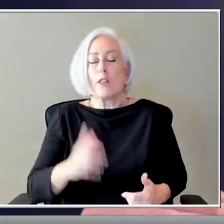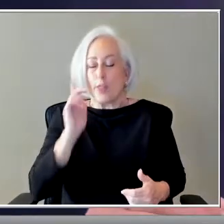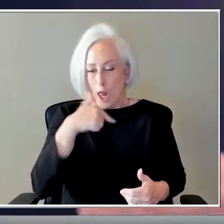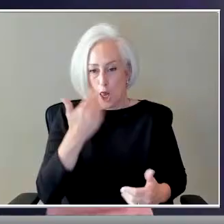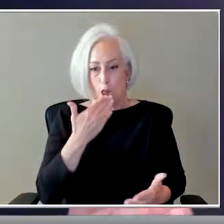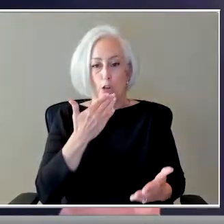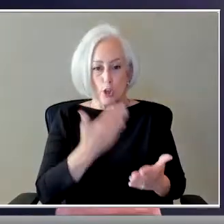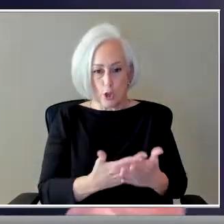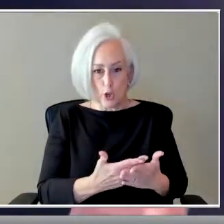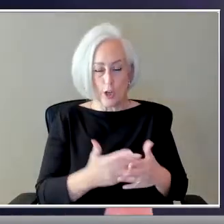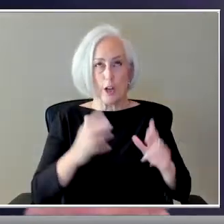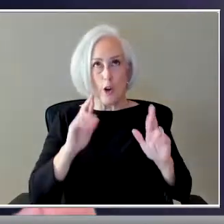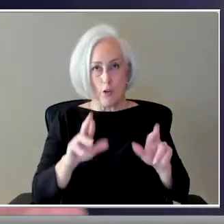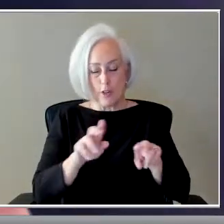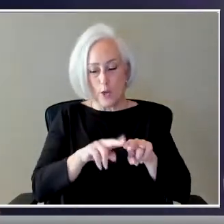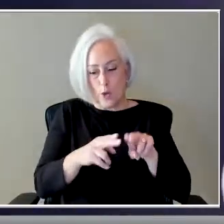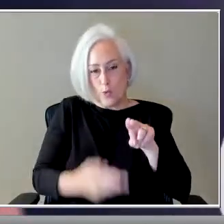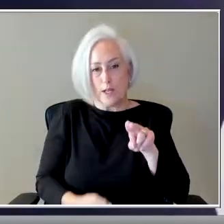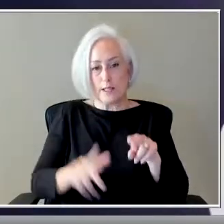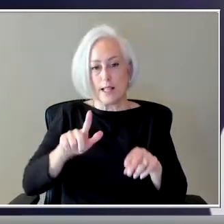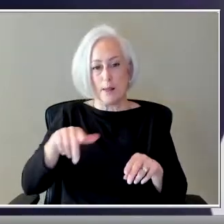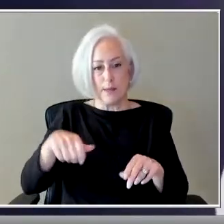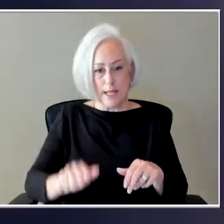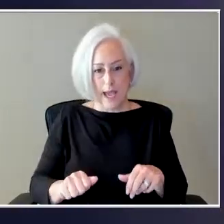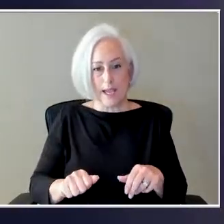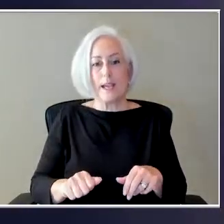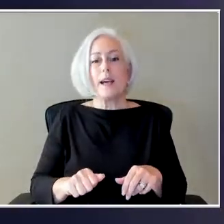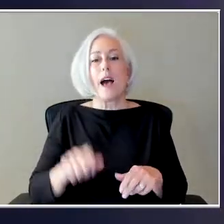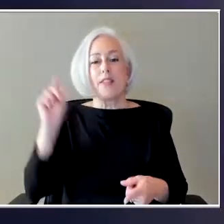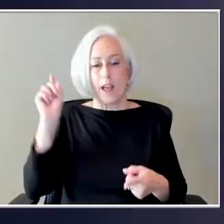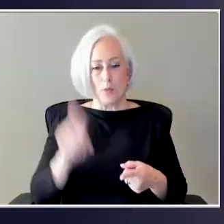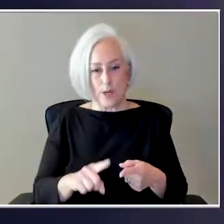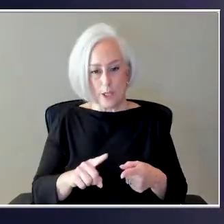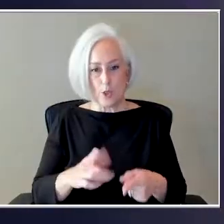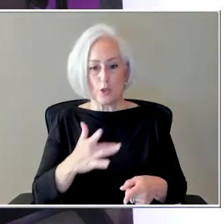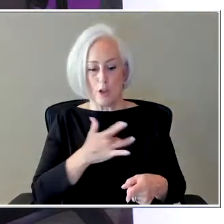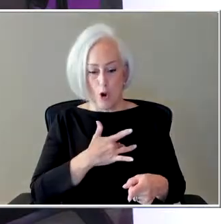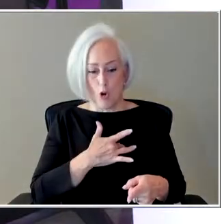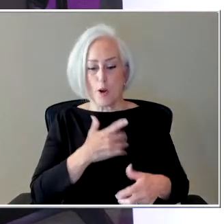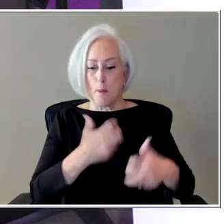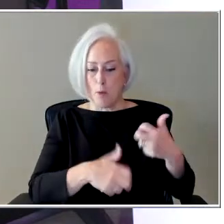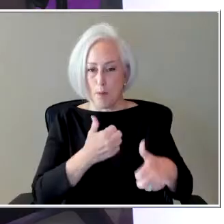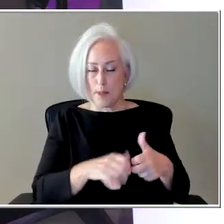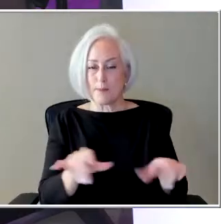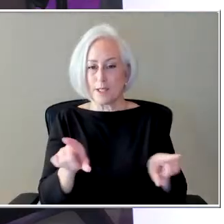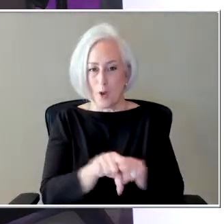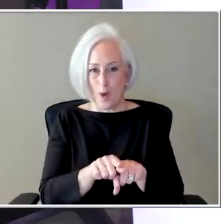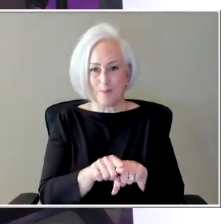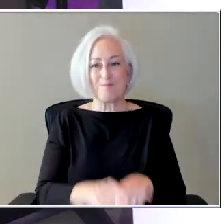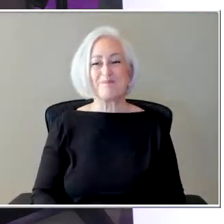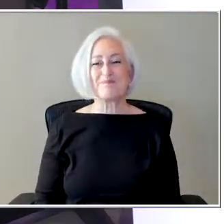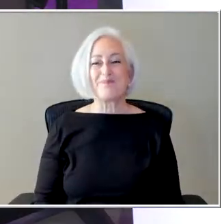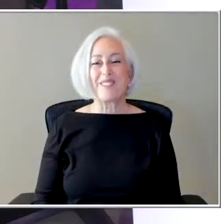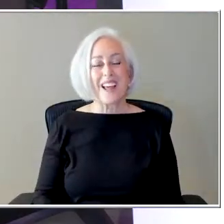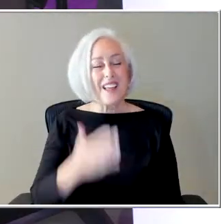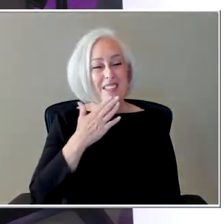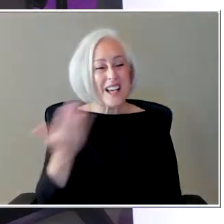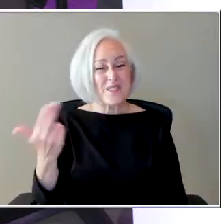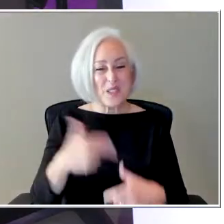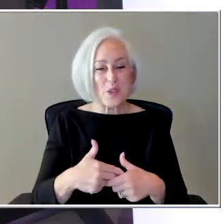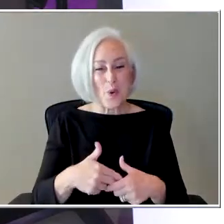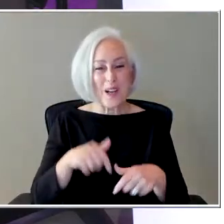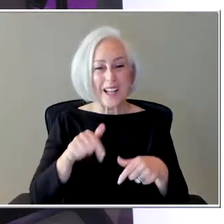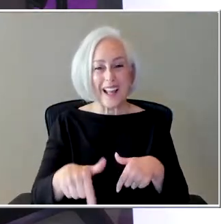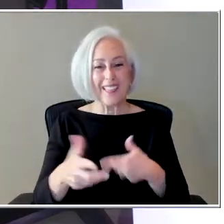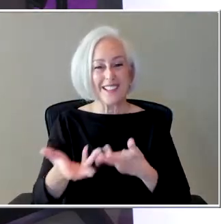the studies will show that they lower cardiovascular events on top of it. So time will tell. Thank you so much for being here for this conversation. A